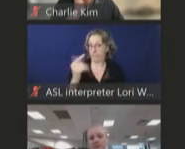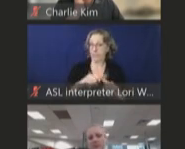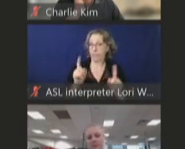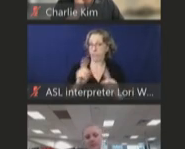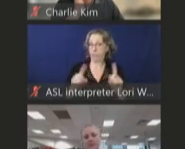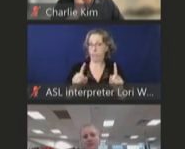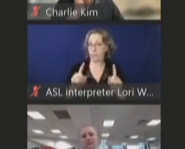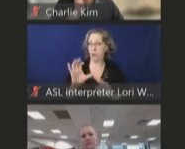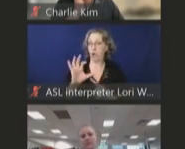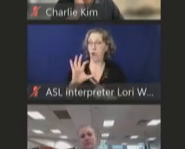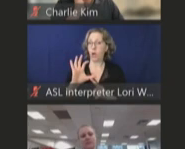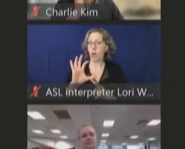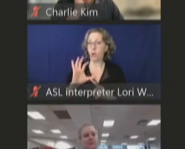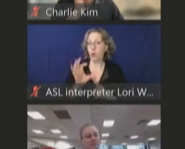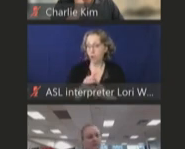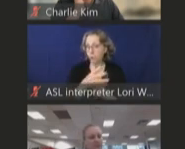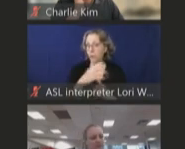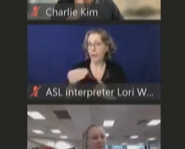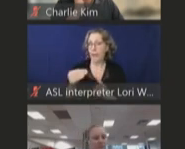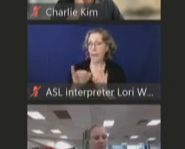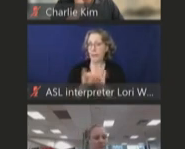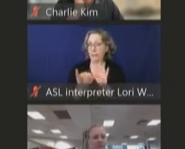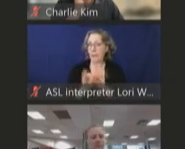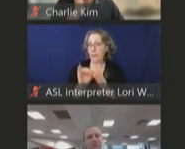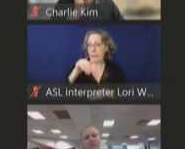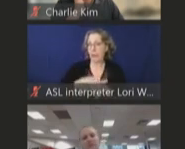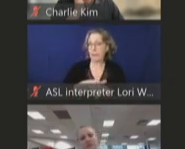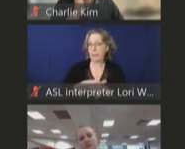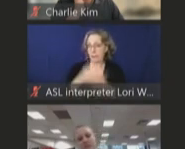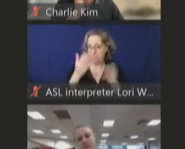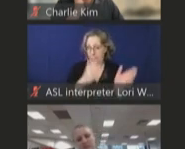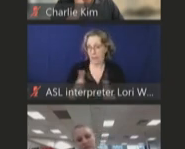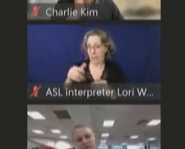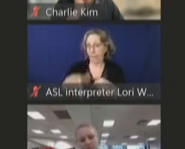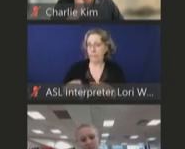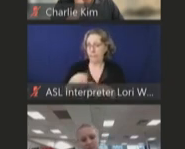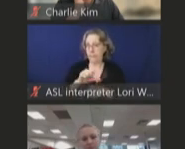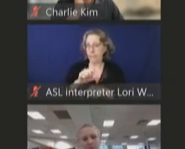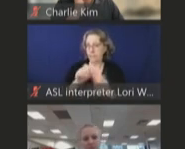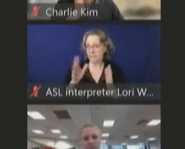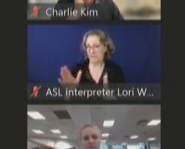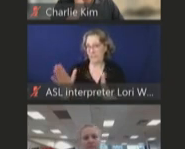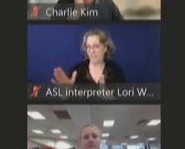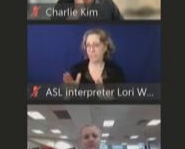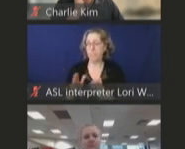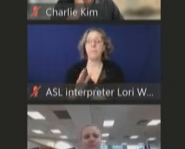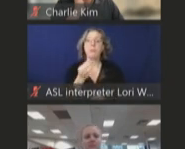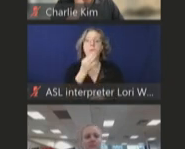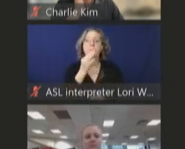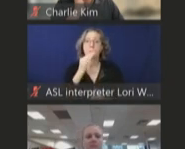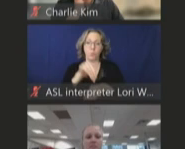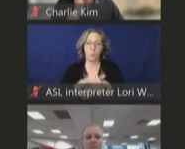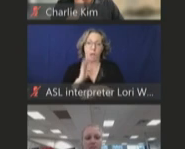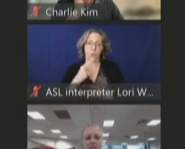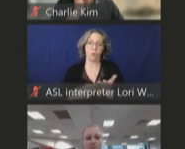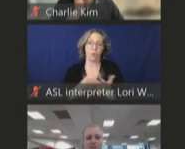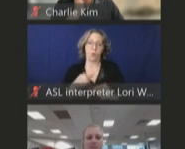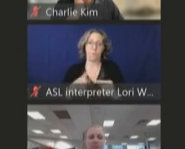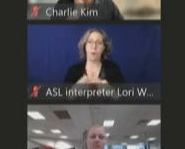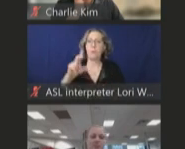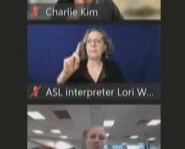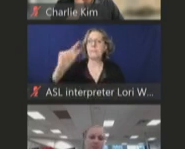different celebrations. Tonight we're gonna be speaking about the Disability Pride celebration we have coming